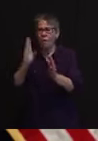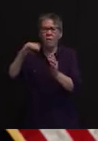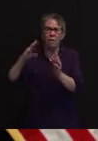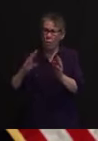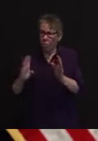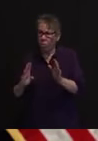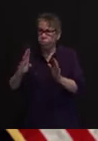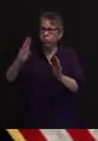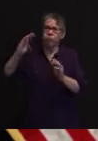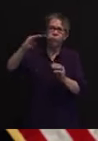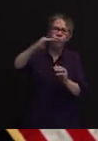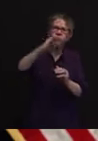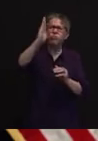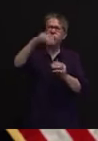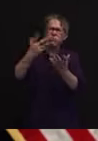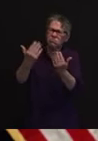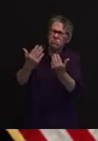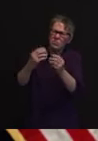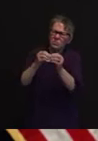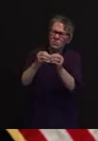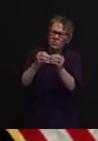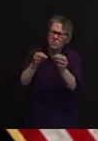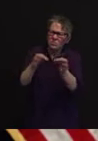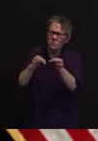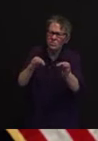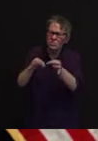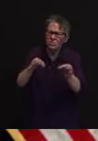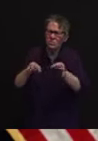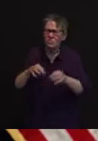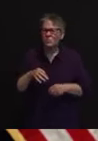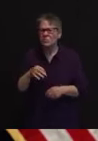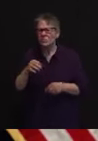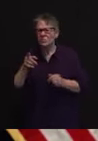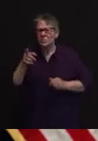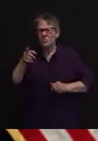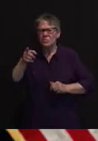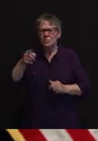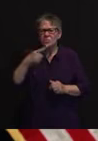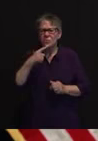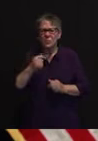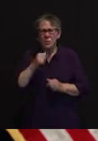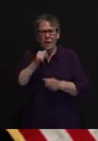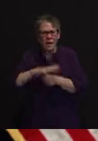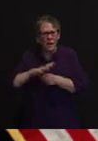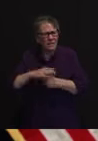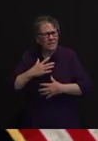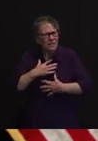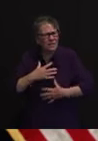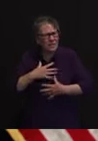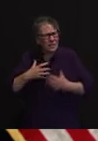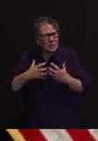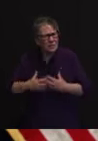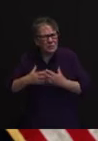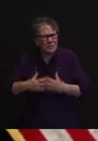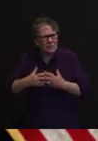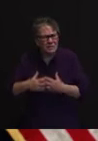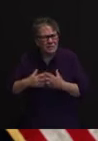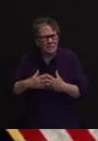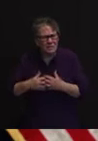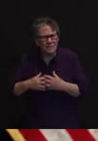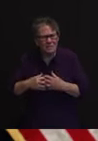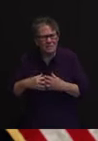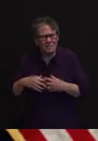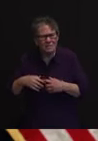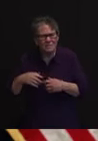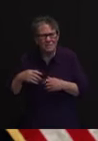ventilators. And Governor, you just cited the 6,000 figure again. But on the state's website, they say they're at 55% capacity with 1,600